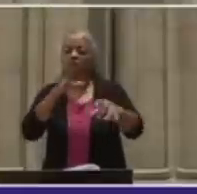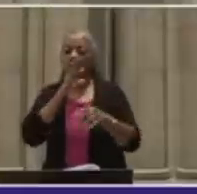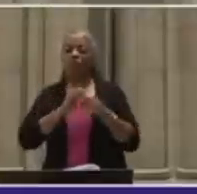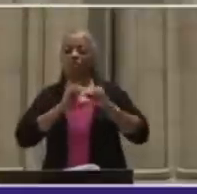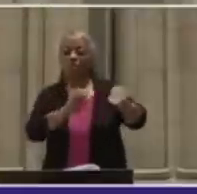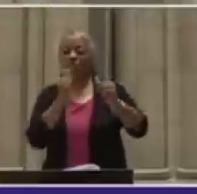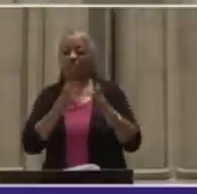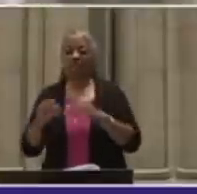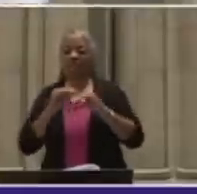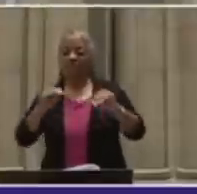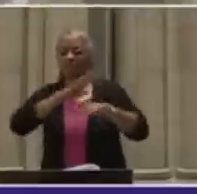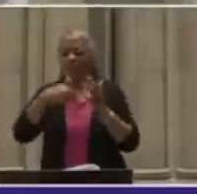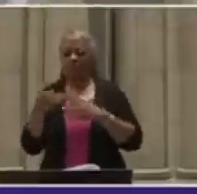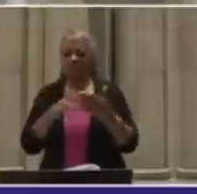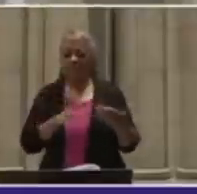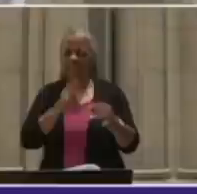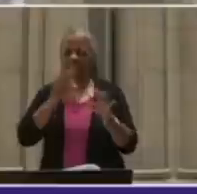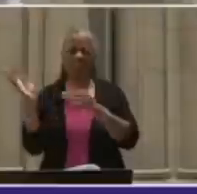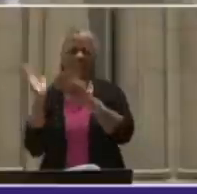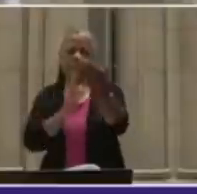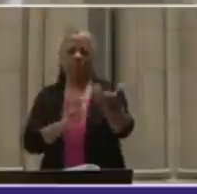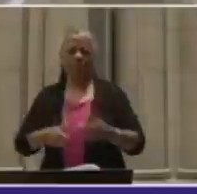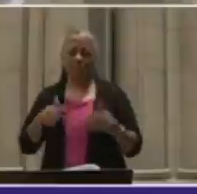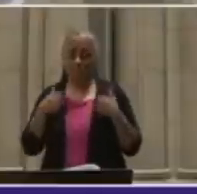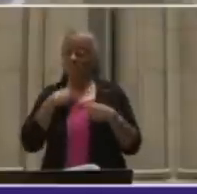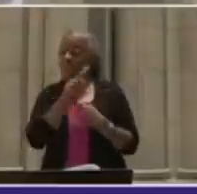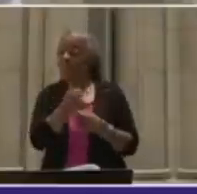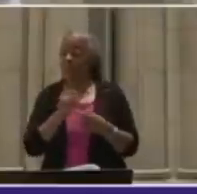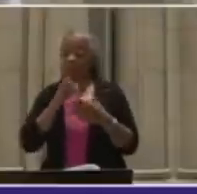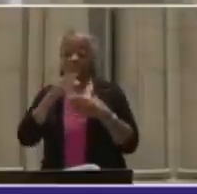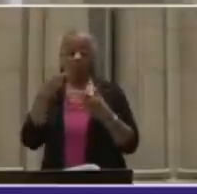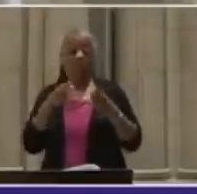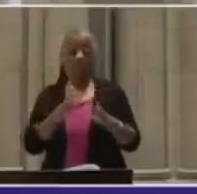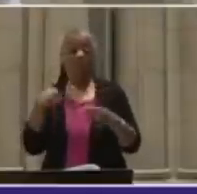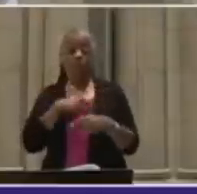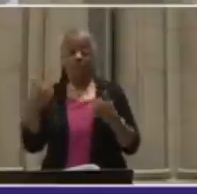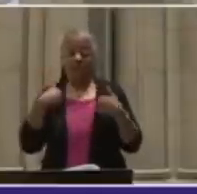everything, moves all the dead stuff, and it brings life with it. And I'm telling you, that's the only way we've